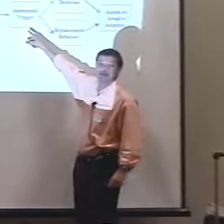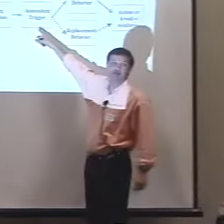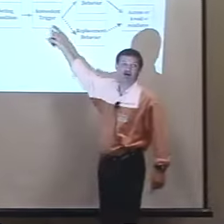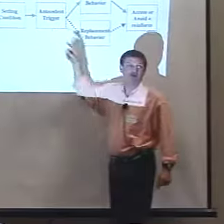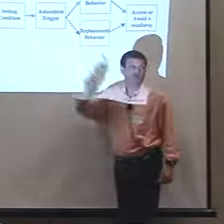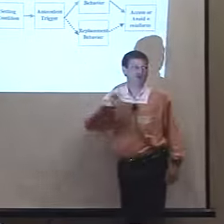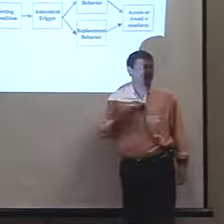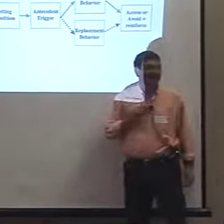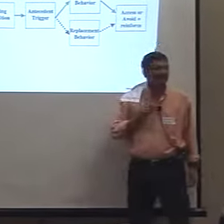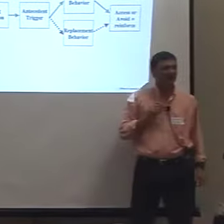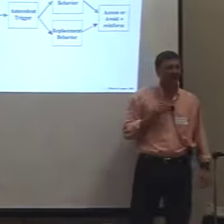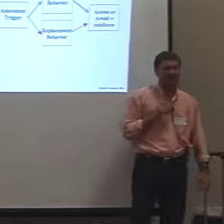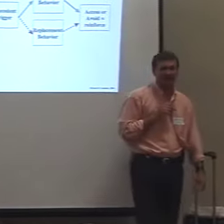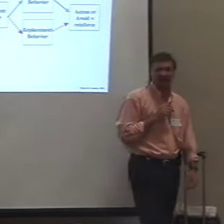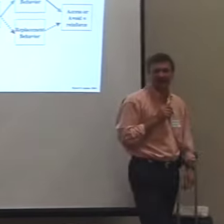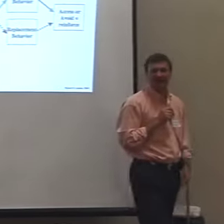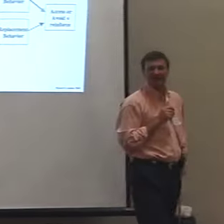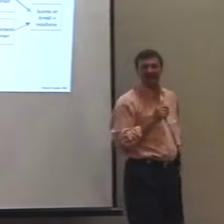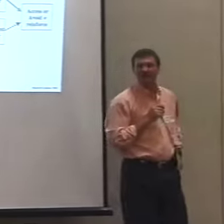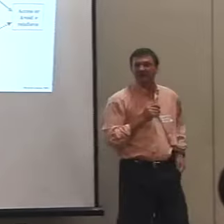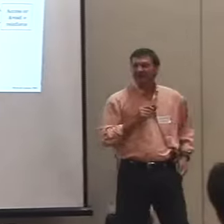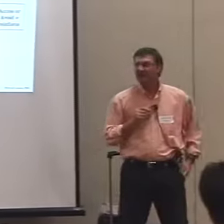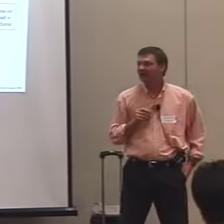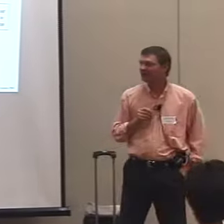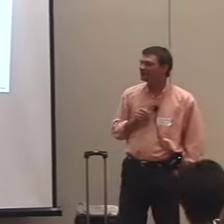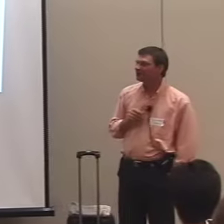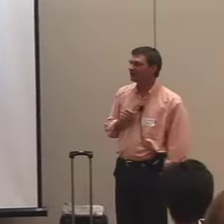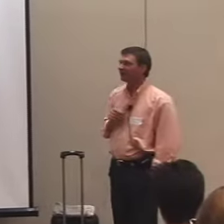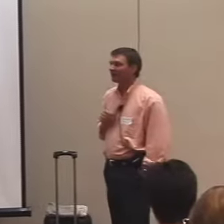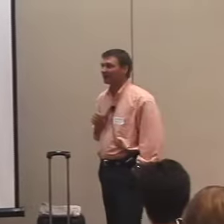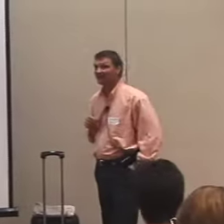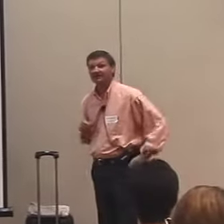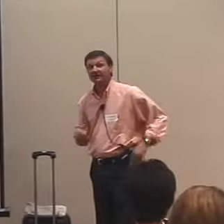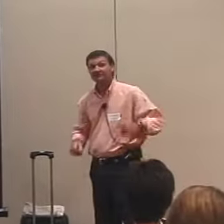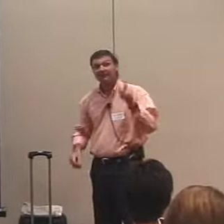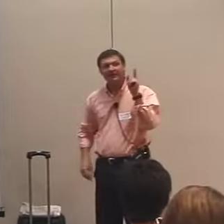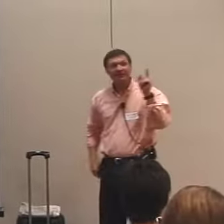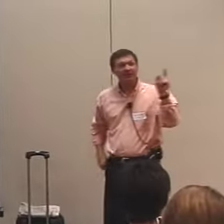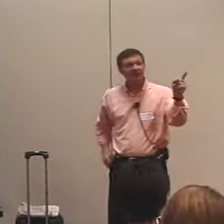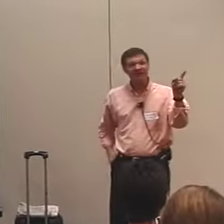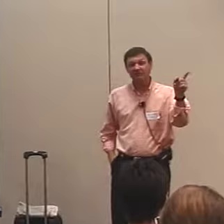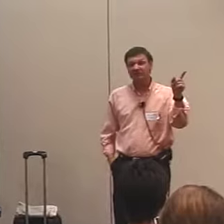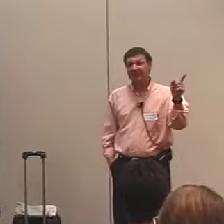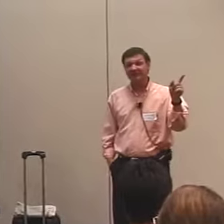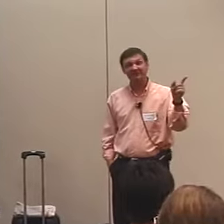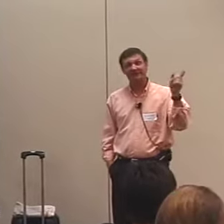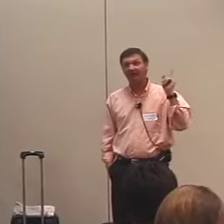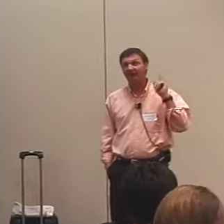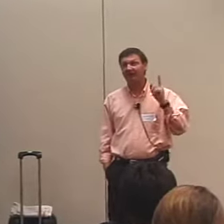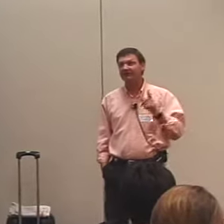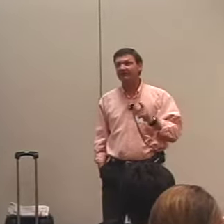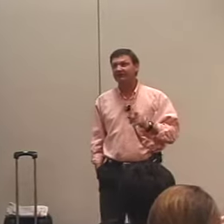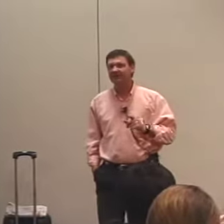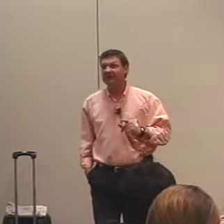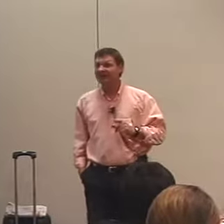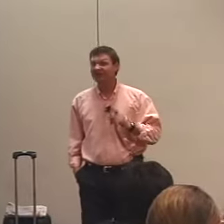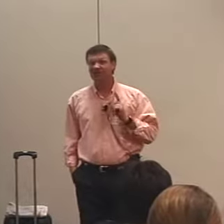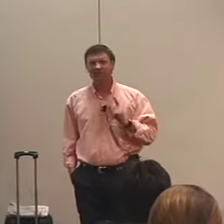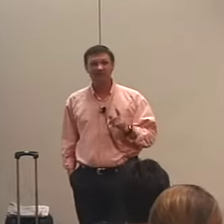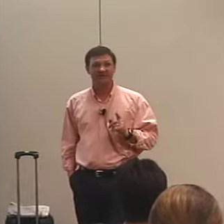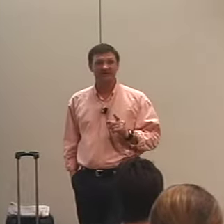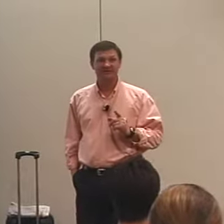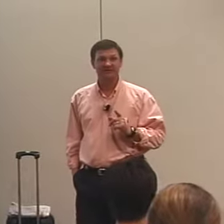be involved with us in some way with this academics. So I think she's trying to avoid academics. Now the question was asked, and this is a great question, can